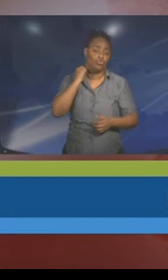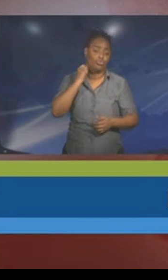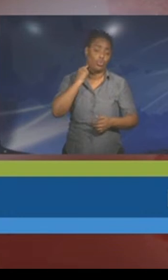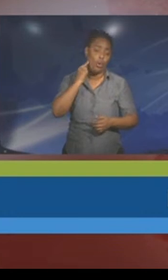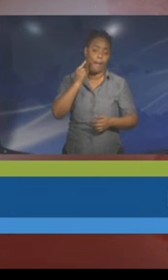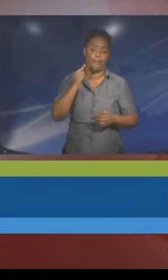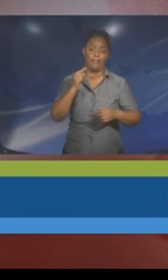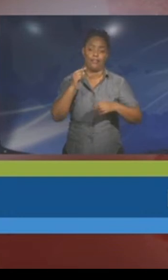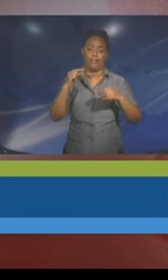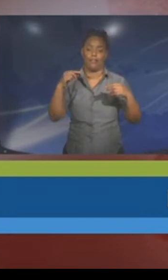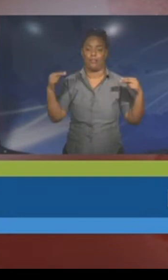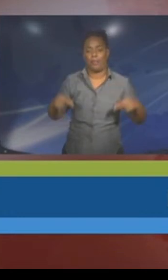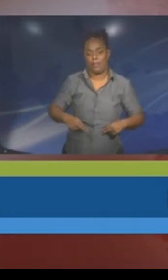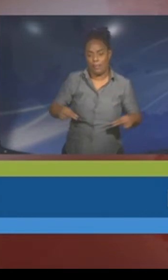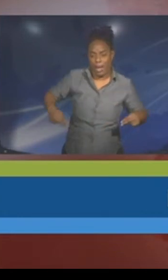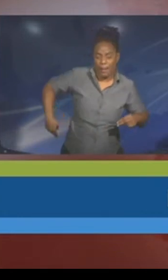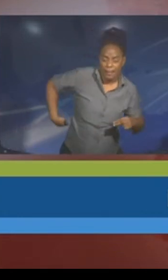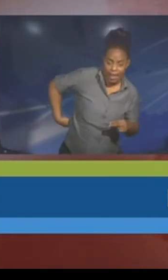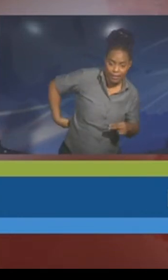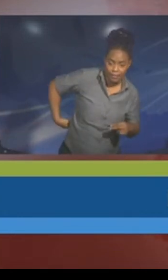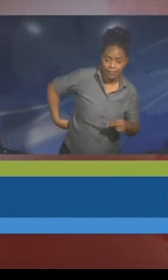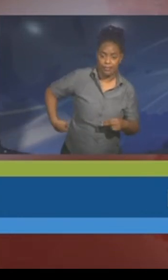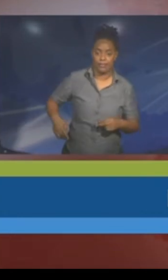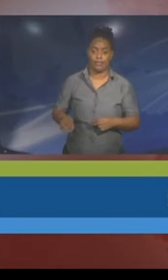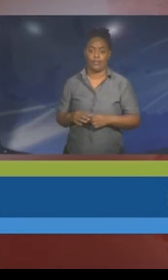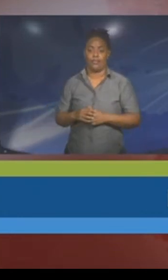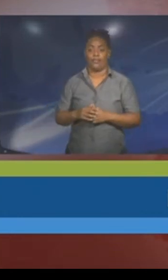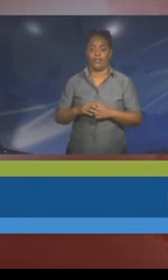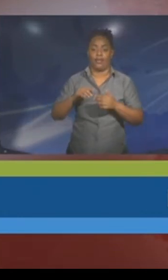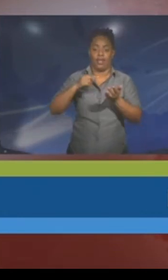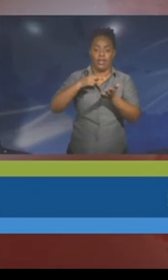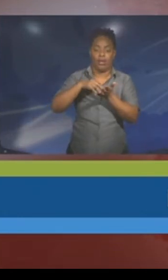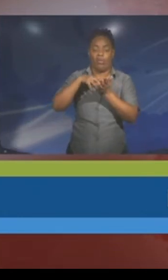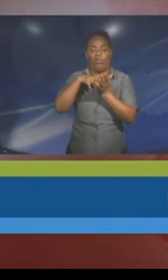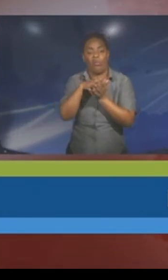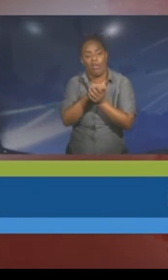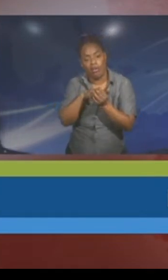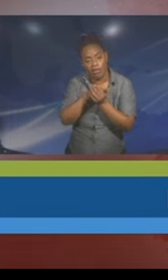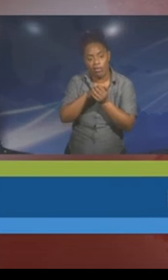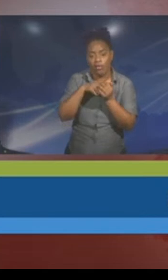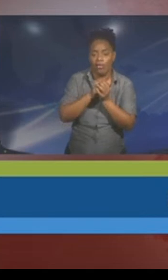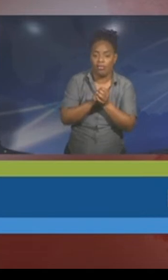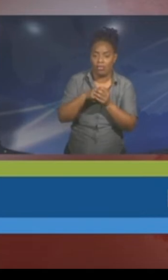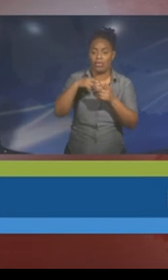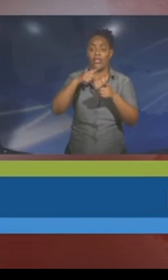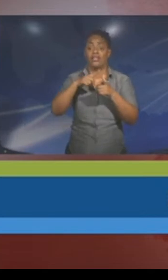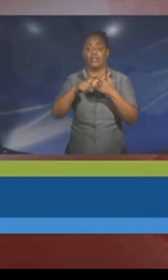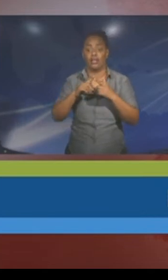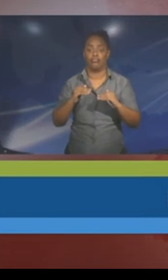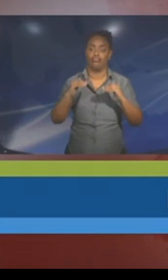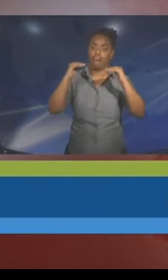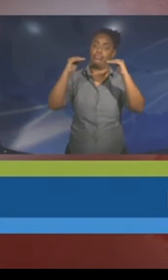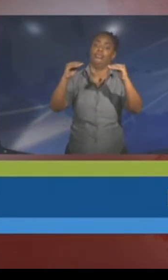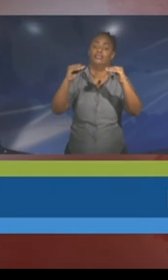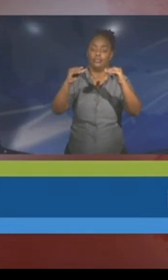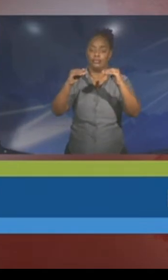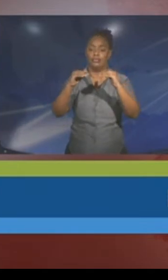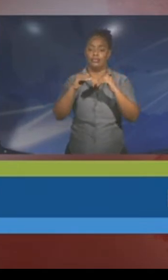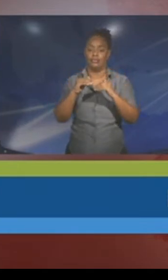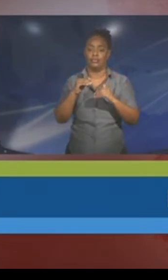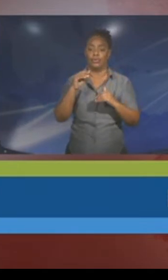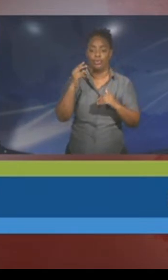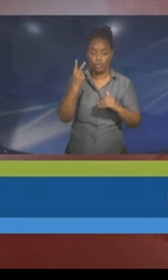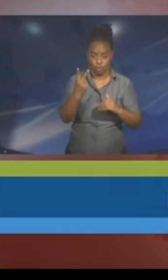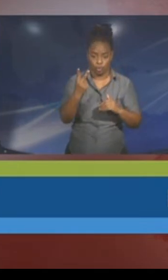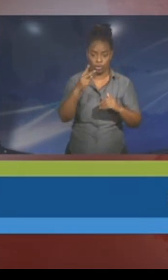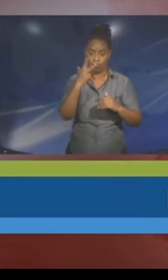back pain, and low energy. And in the second phase, which is the skin eruption phase, if we go to the next slide, normally lasts 2 to 3 weeks